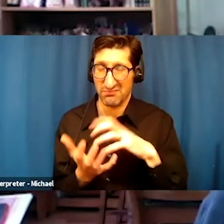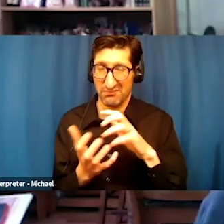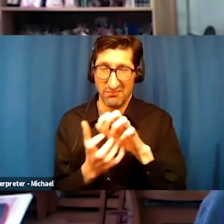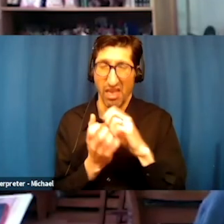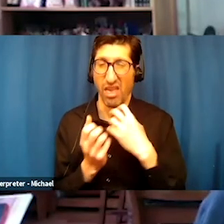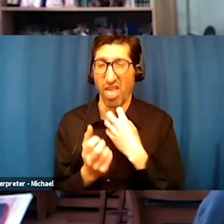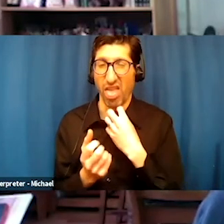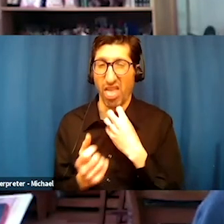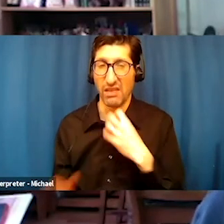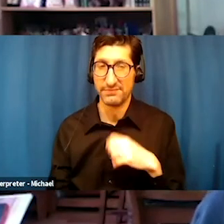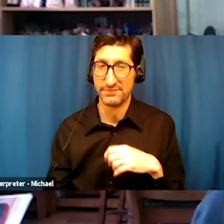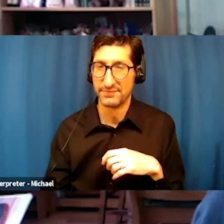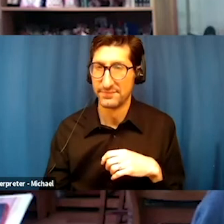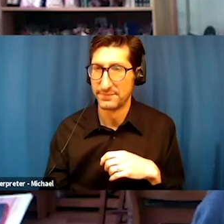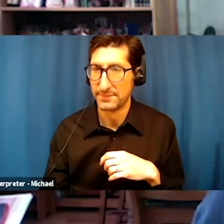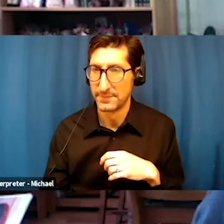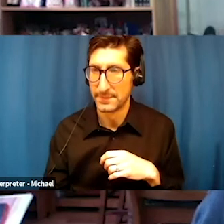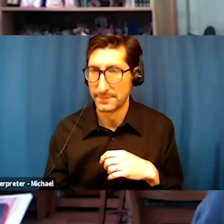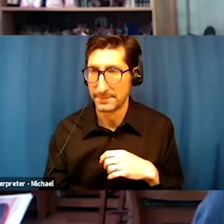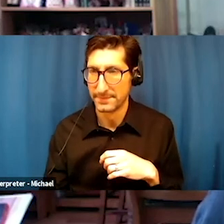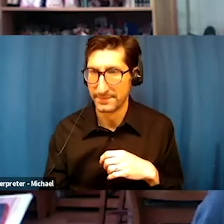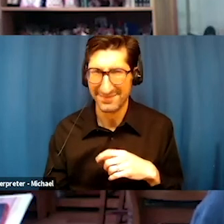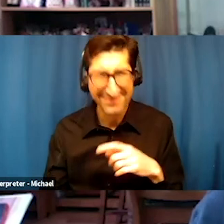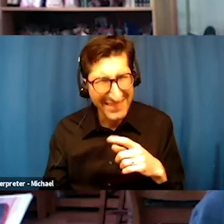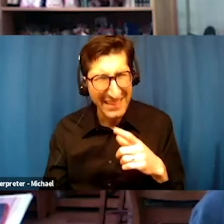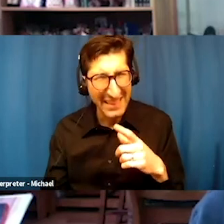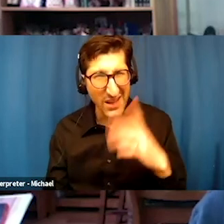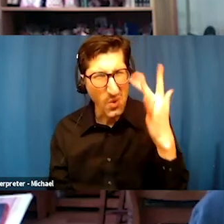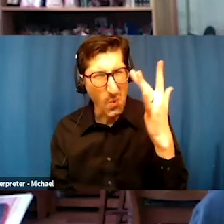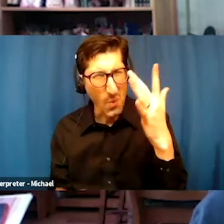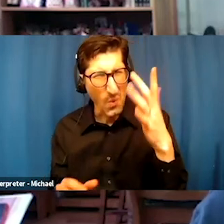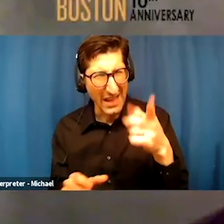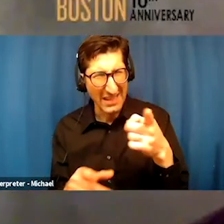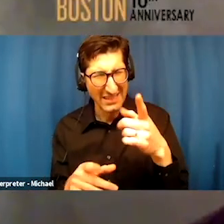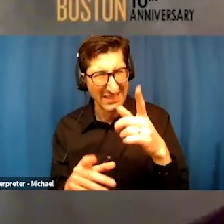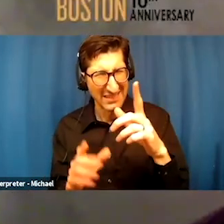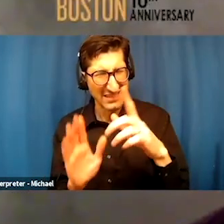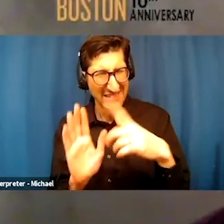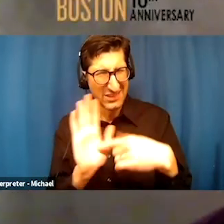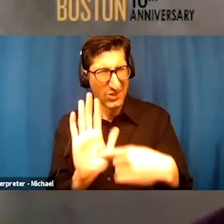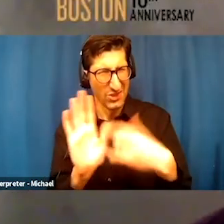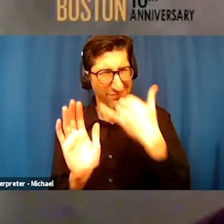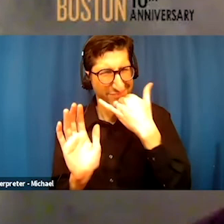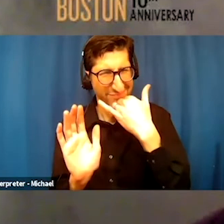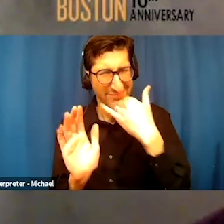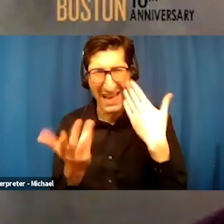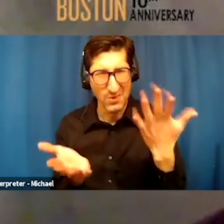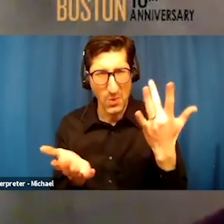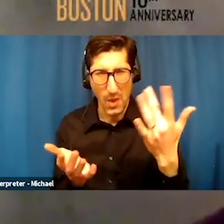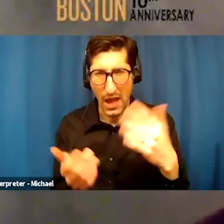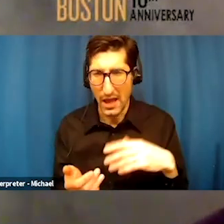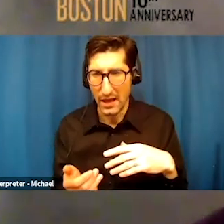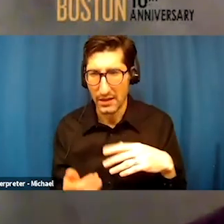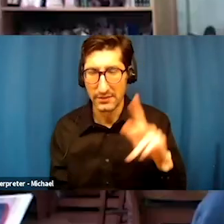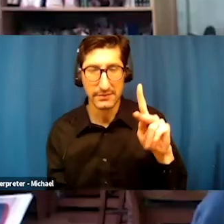Click to add. No, I don't know why it's doing this. Don't do that. We see it. It's there. It's one of these days.